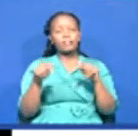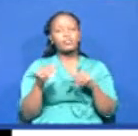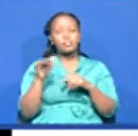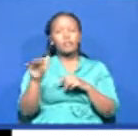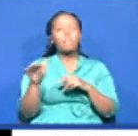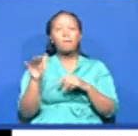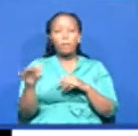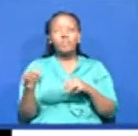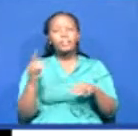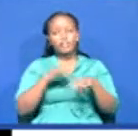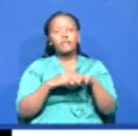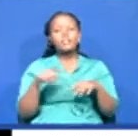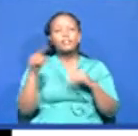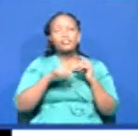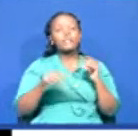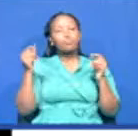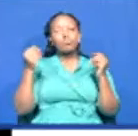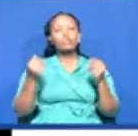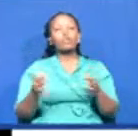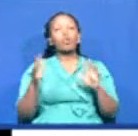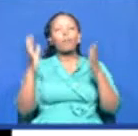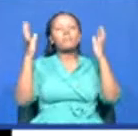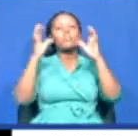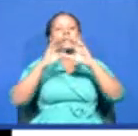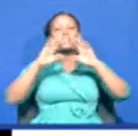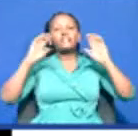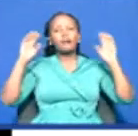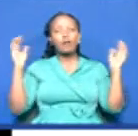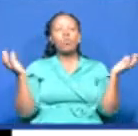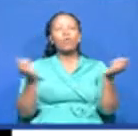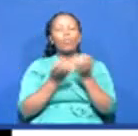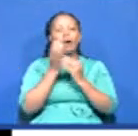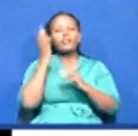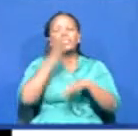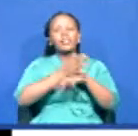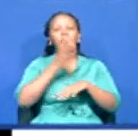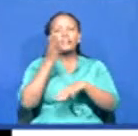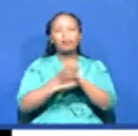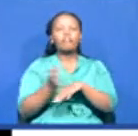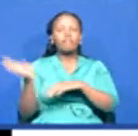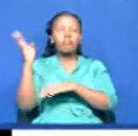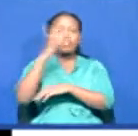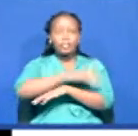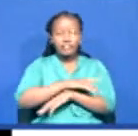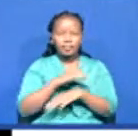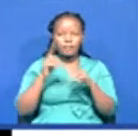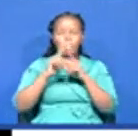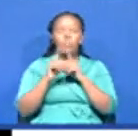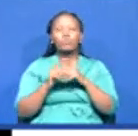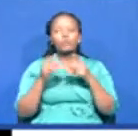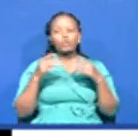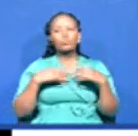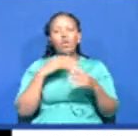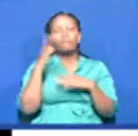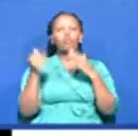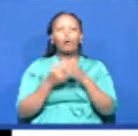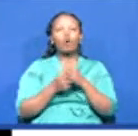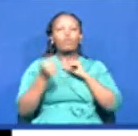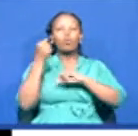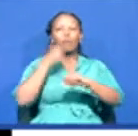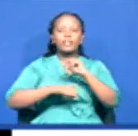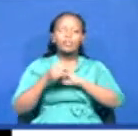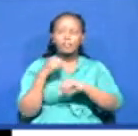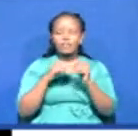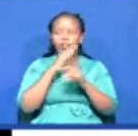we commemorate the World Anti-Counterfeit Day and also see the operationalization of